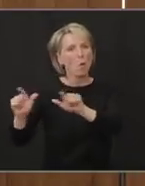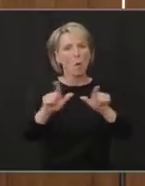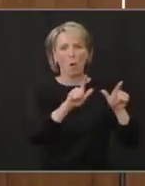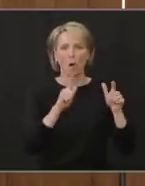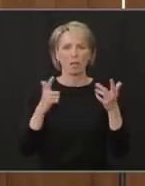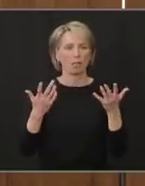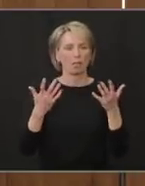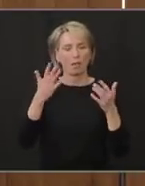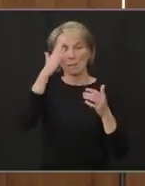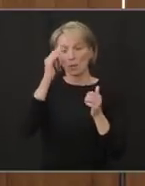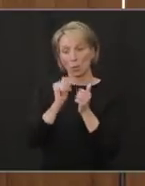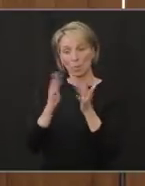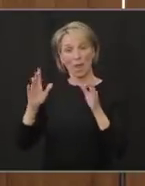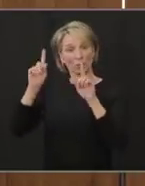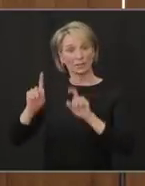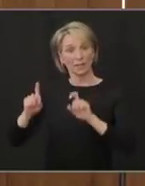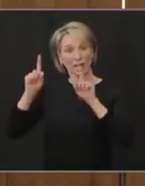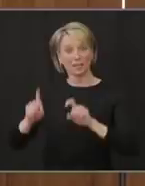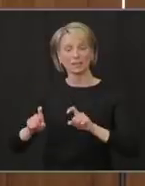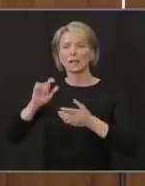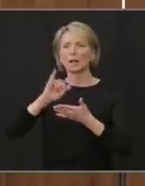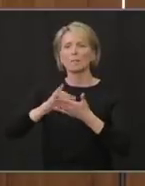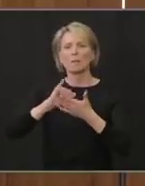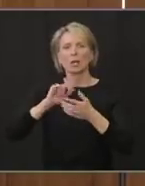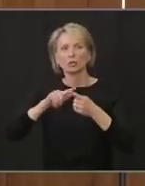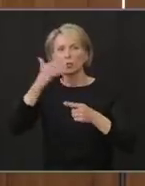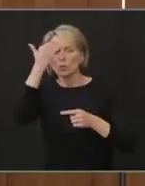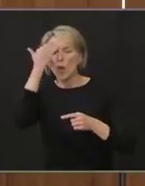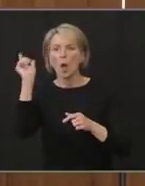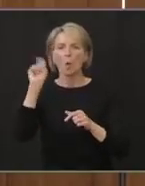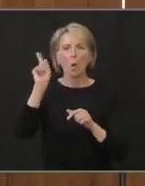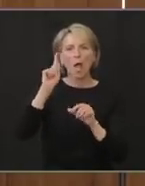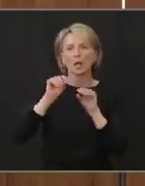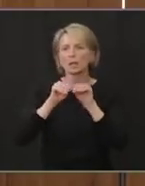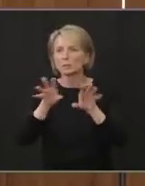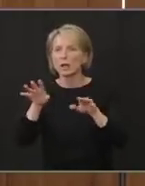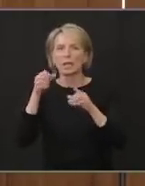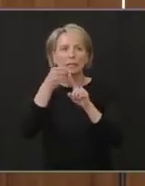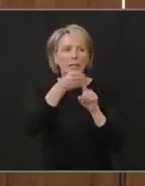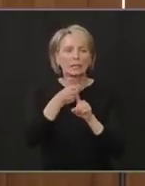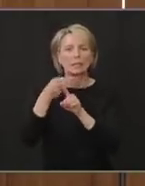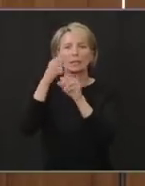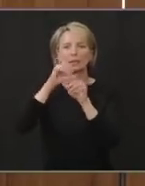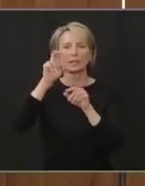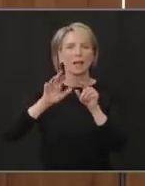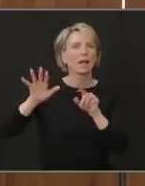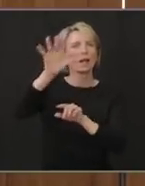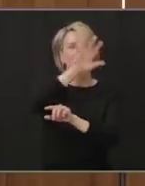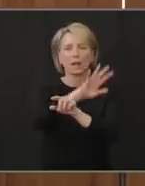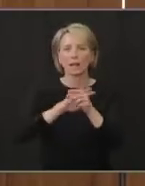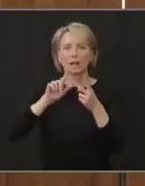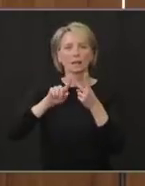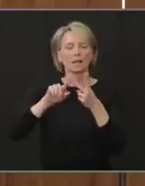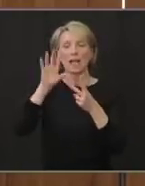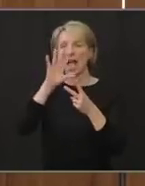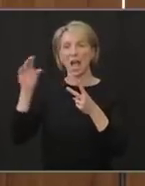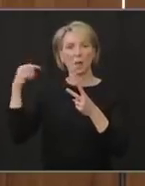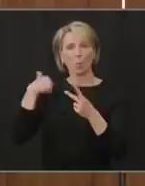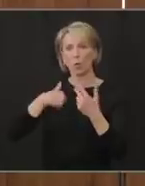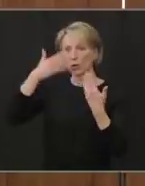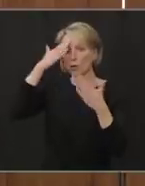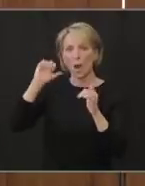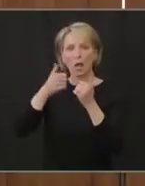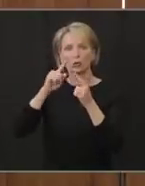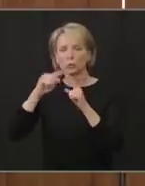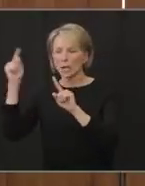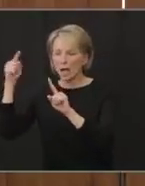trajectory of the disease, and you don't know how to trace and track and stop